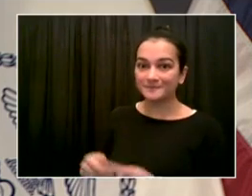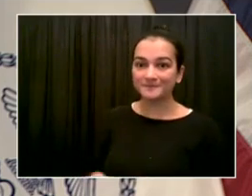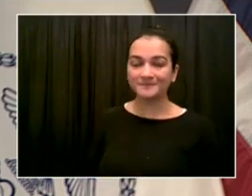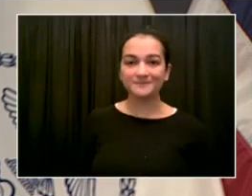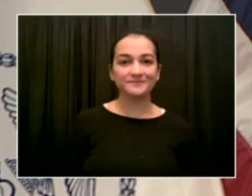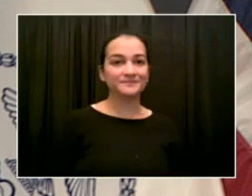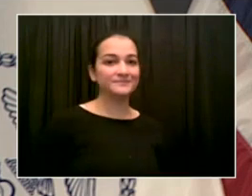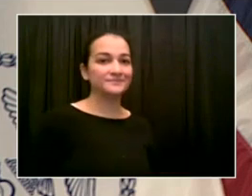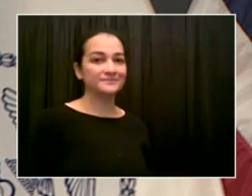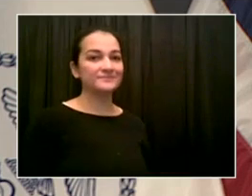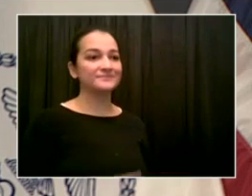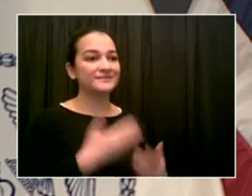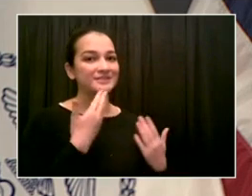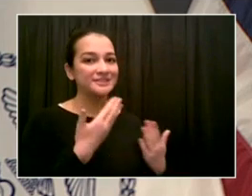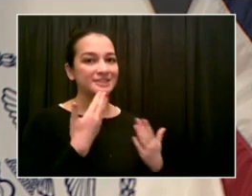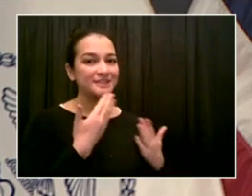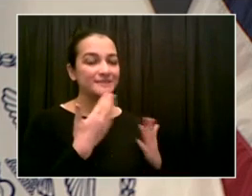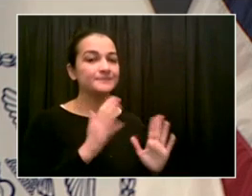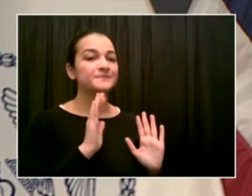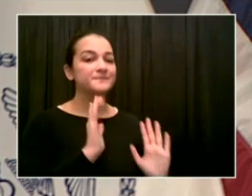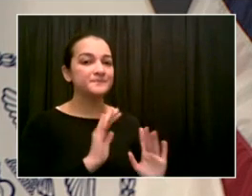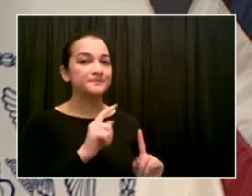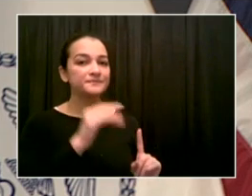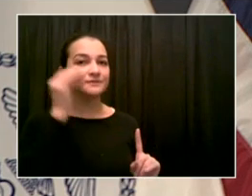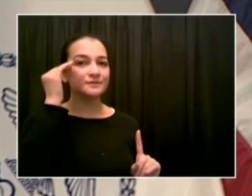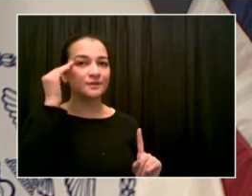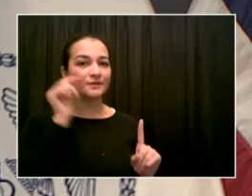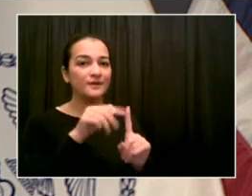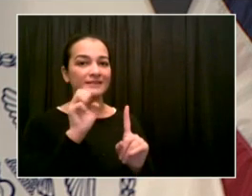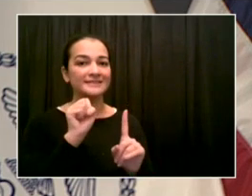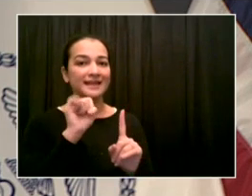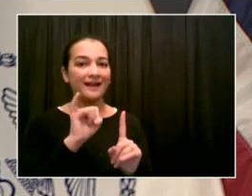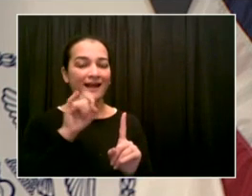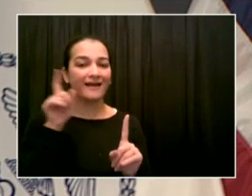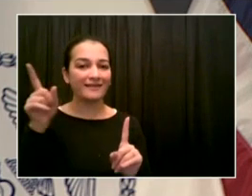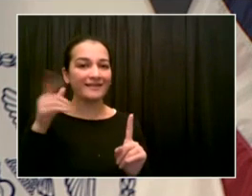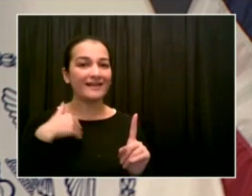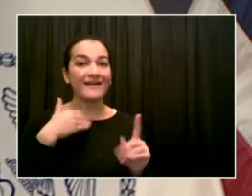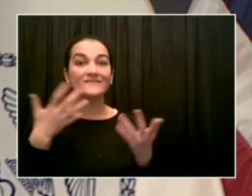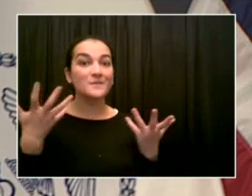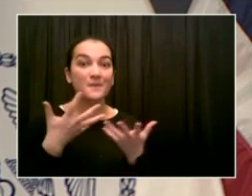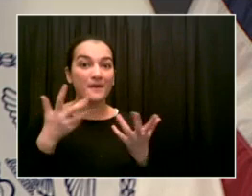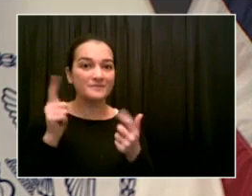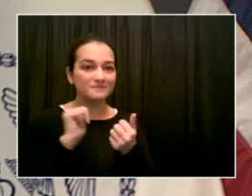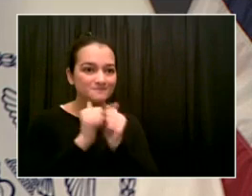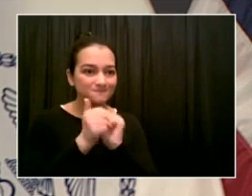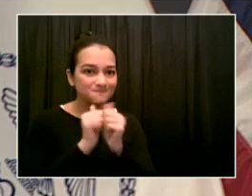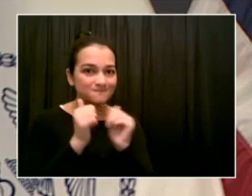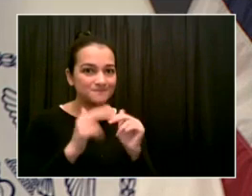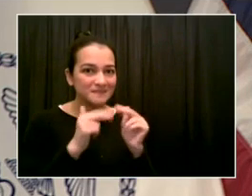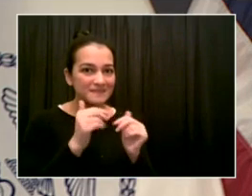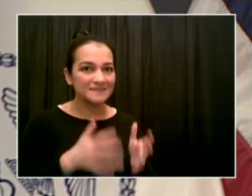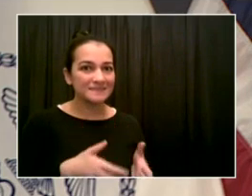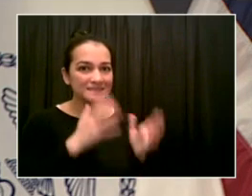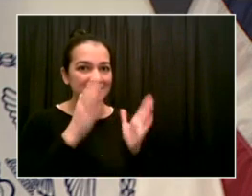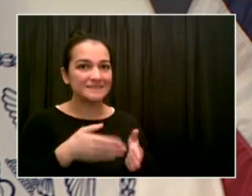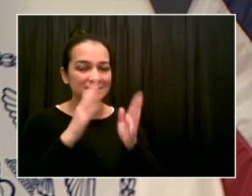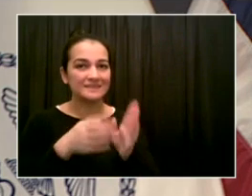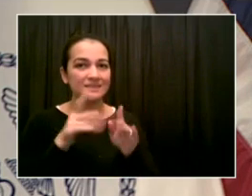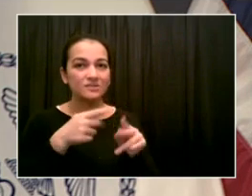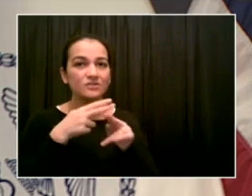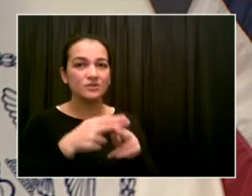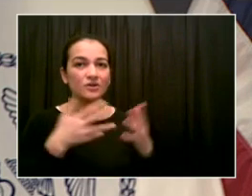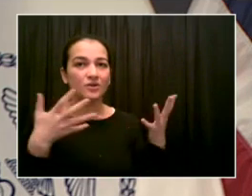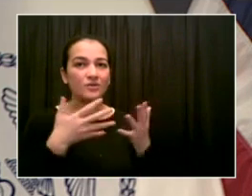Athletic Complex in Staten Island is hosting the state high school indoor track championships. About 2 weeks ago,